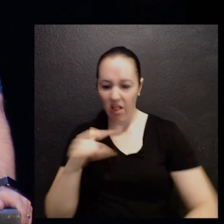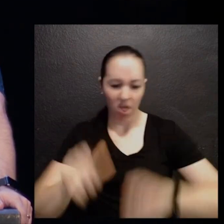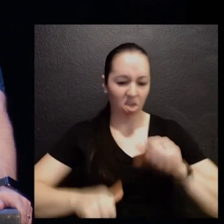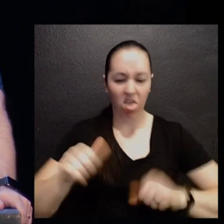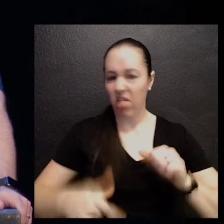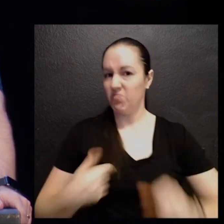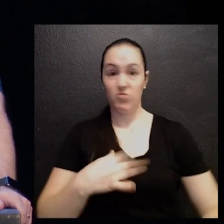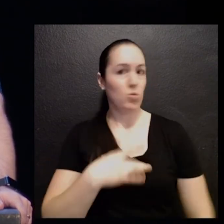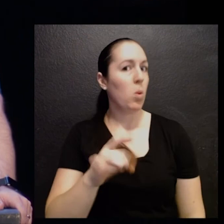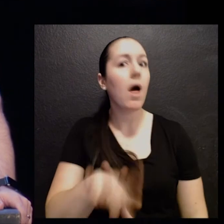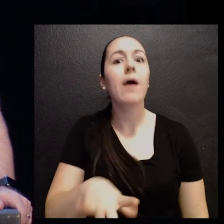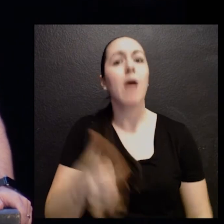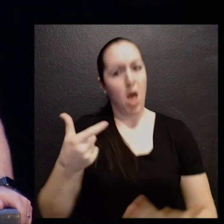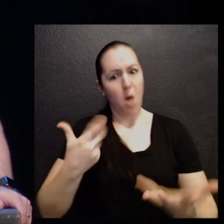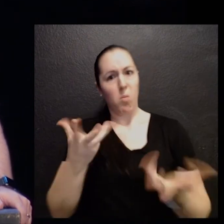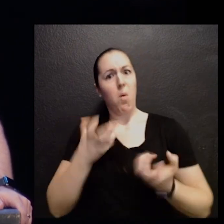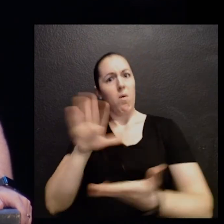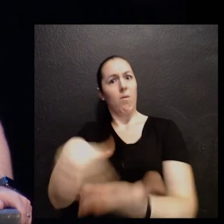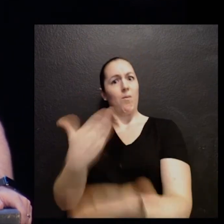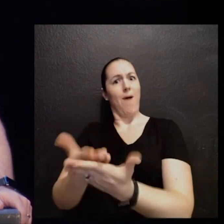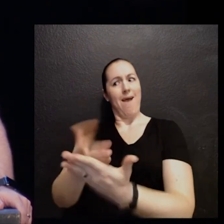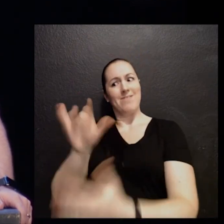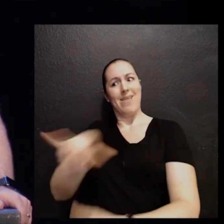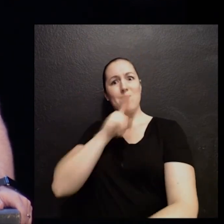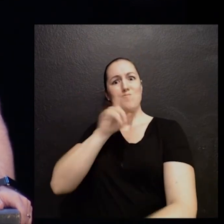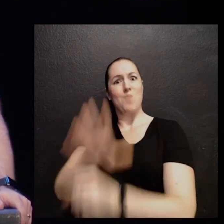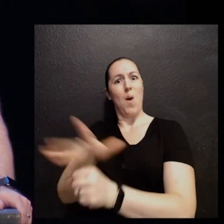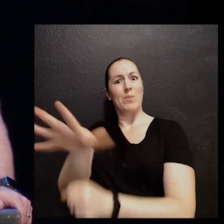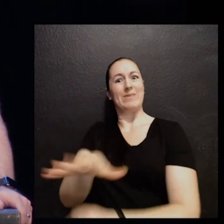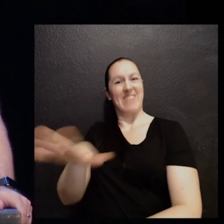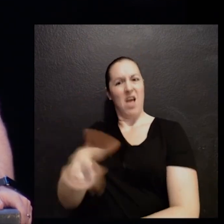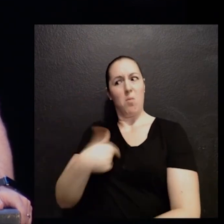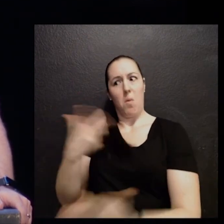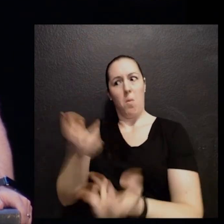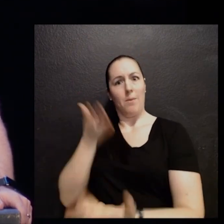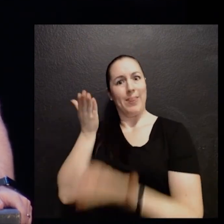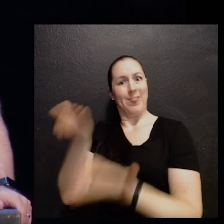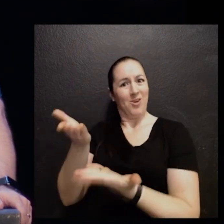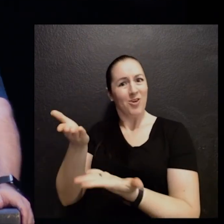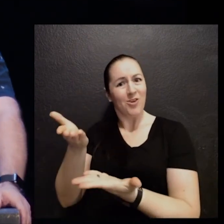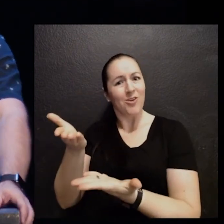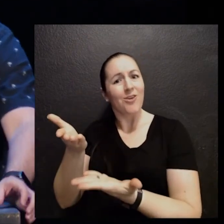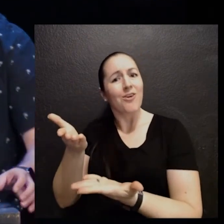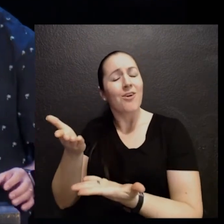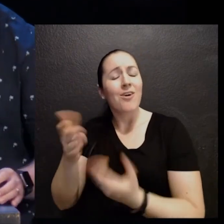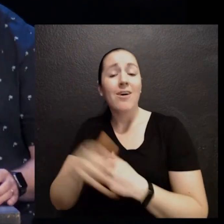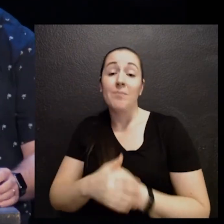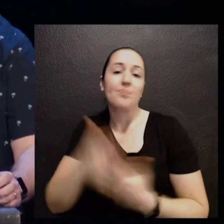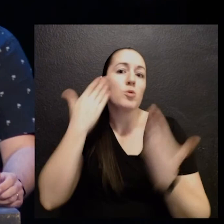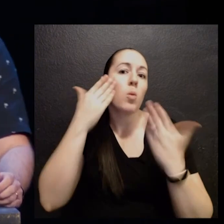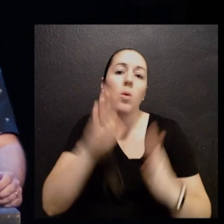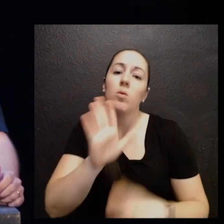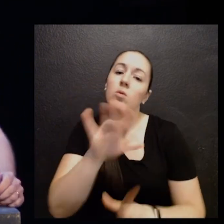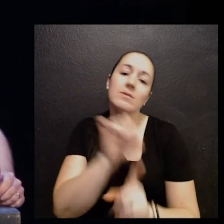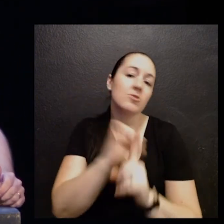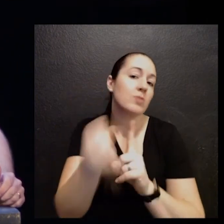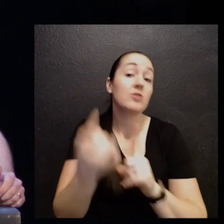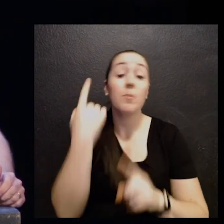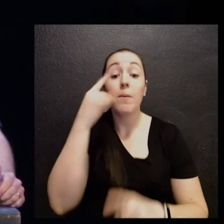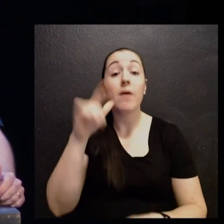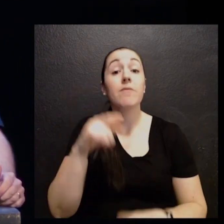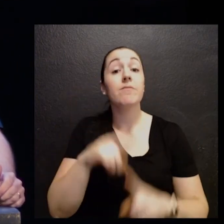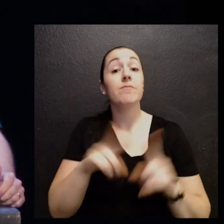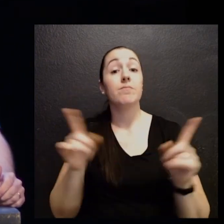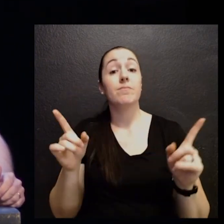I want to arrive at the promised land. That's where I want to be. But for me, I don't know what it is for you, but for me, this is what God is